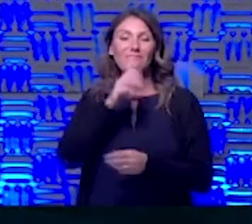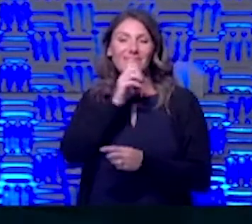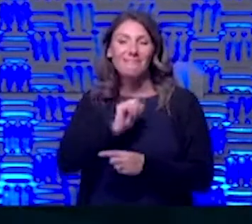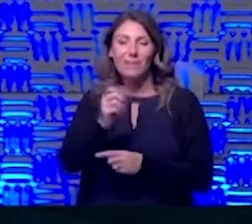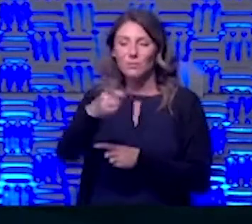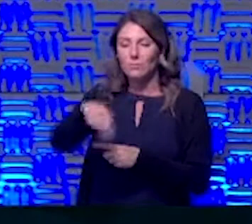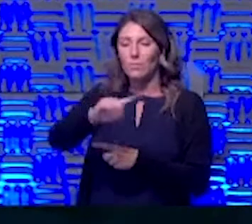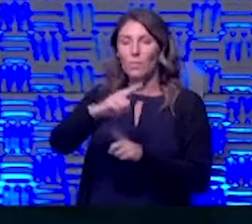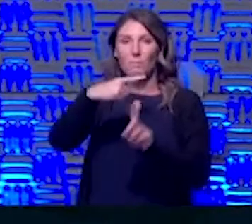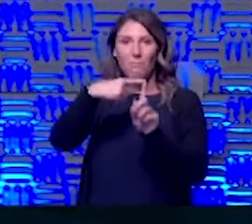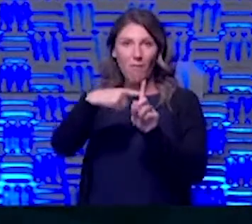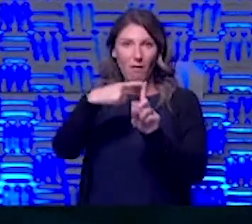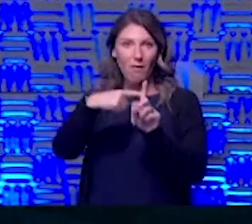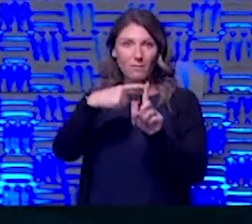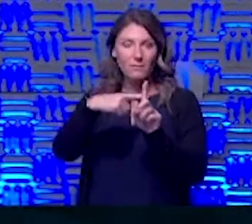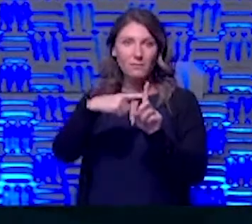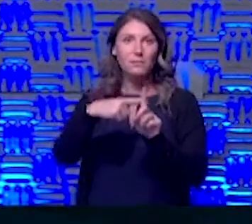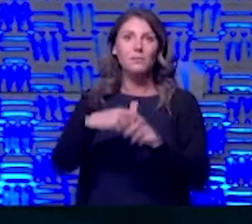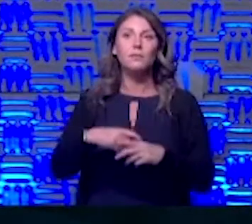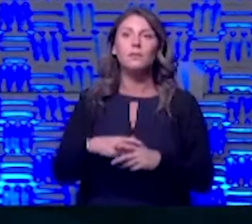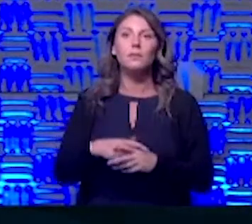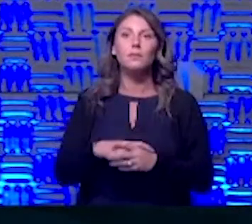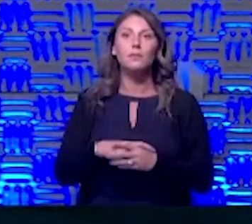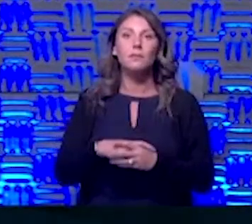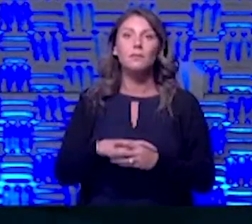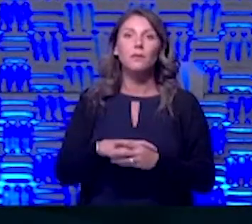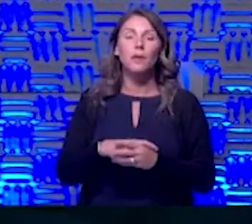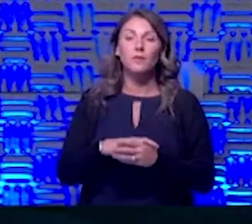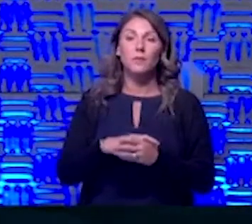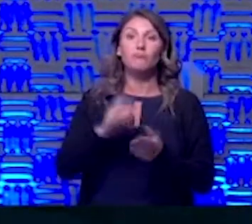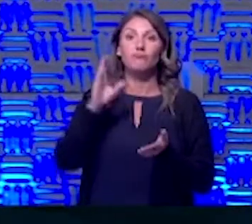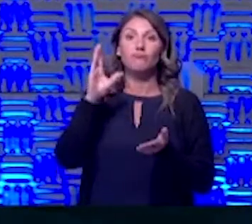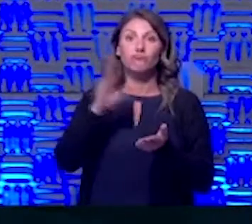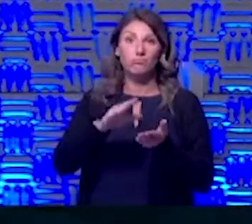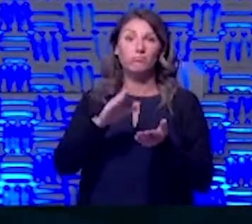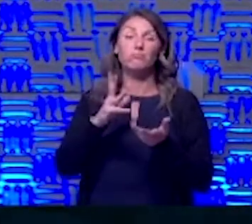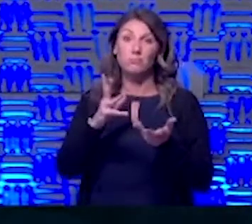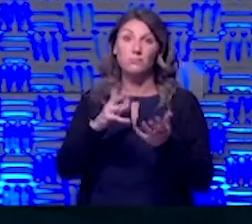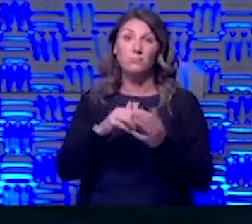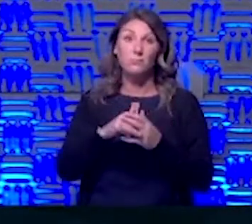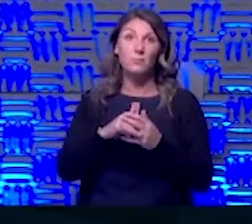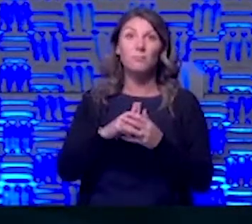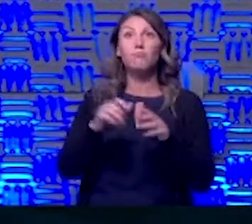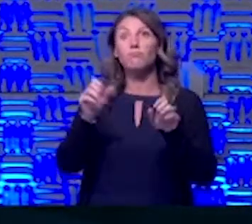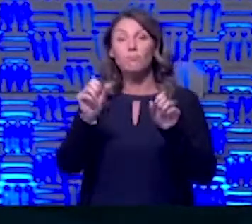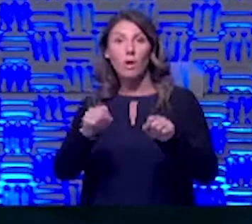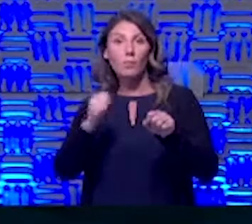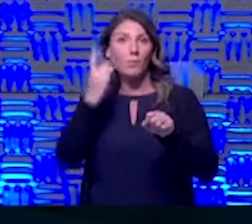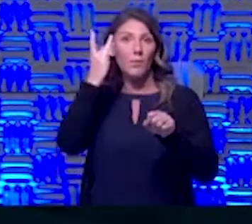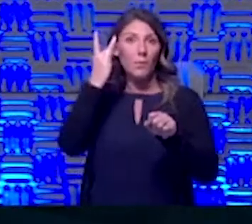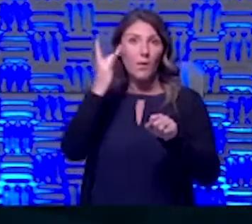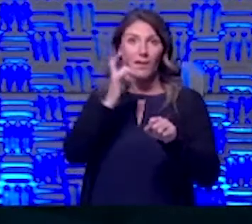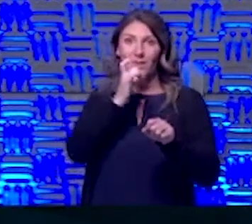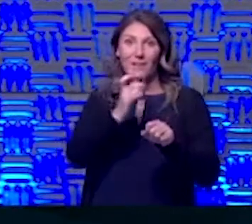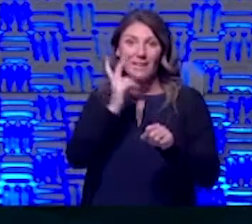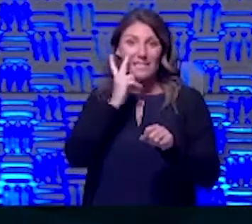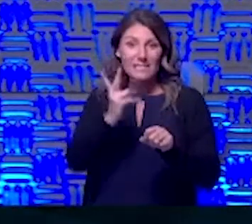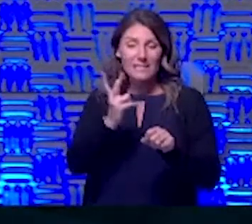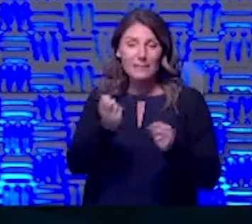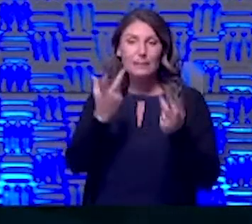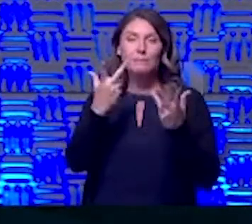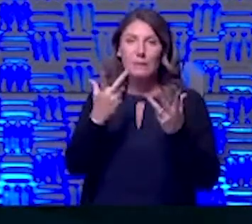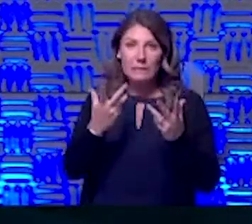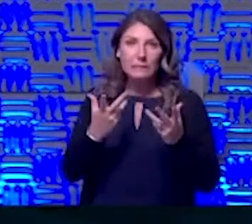that are positive has decreased significantly. That's probably why we are not seeing quite as